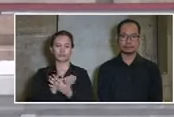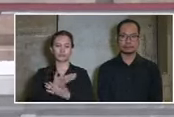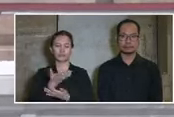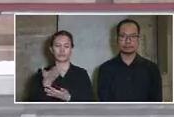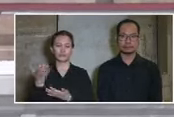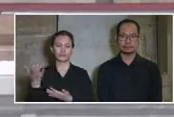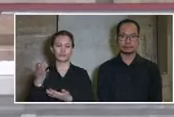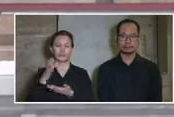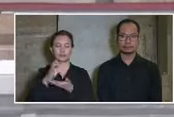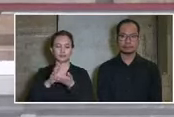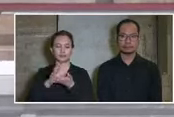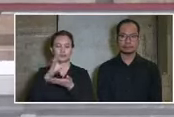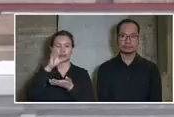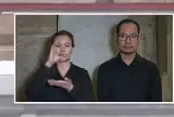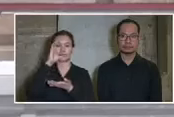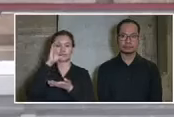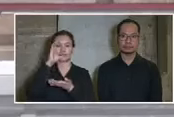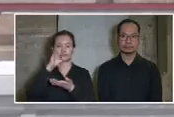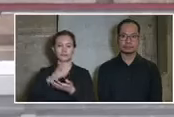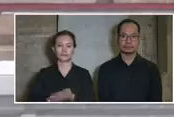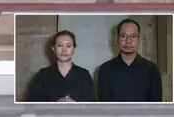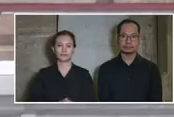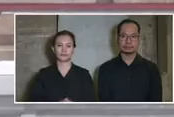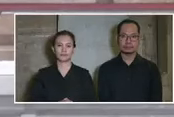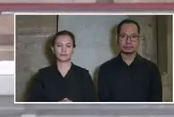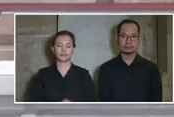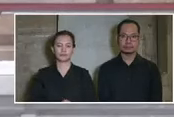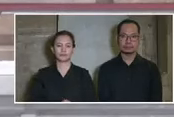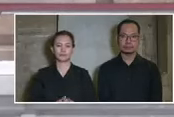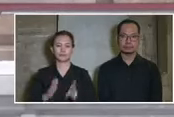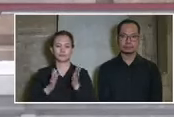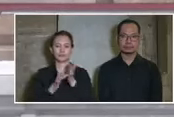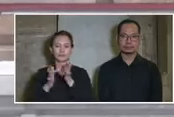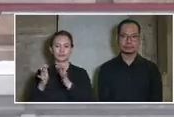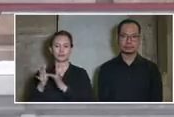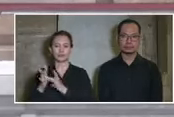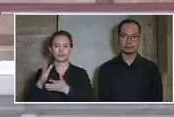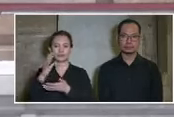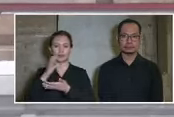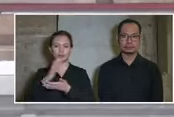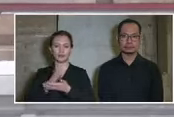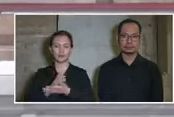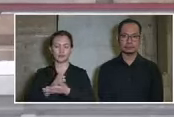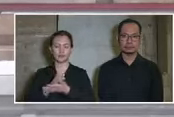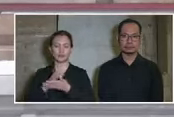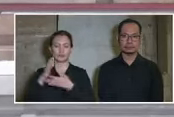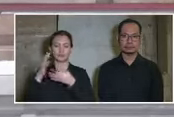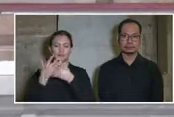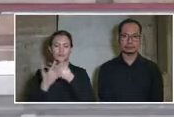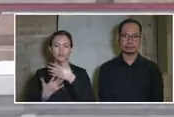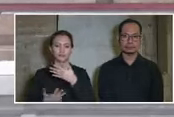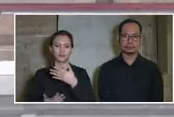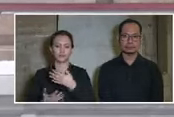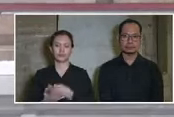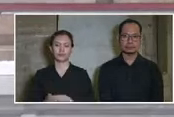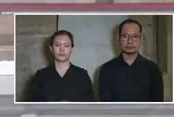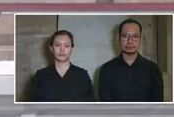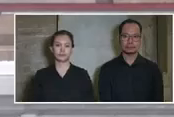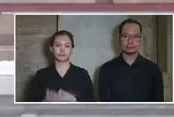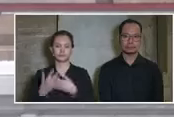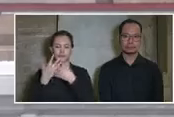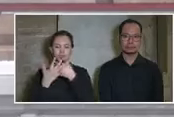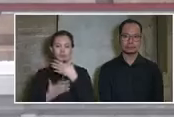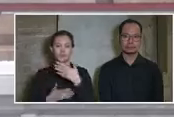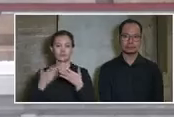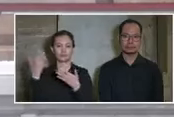of you, and drink from it. For this is the chalice of my blood,